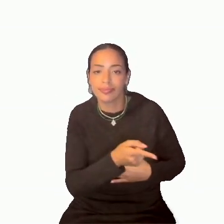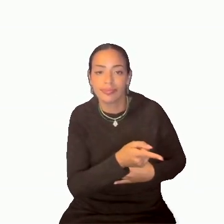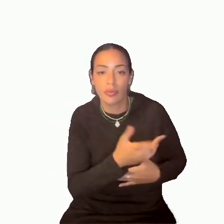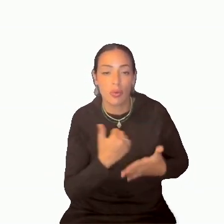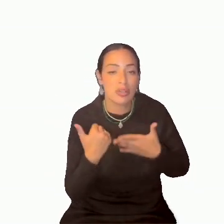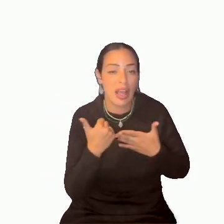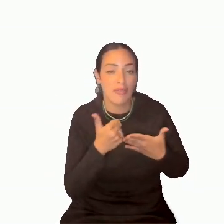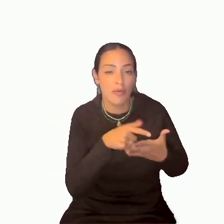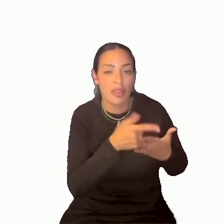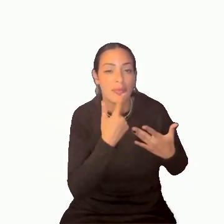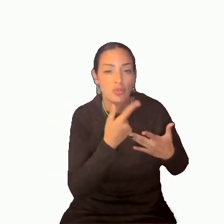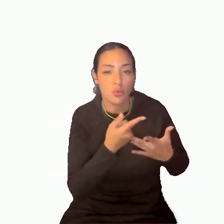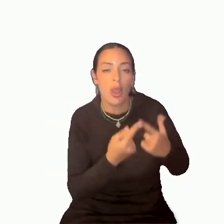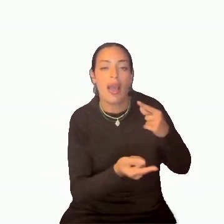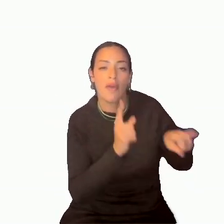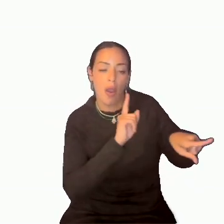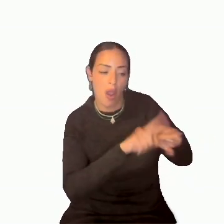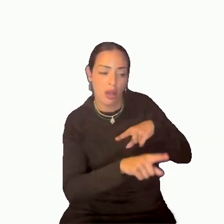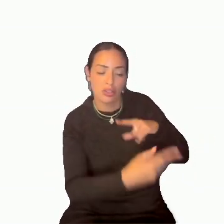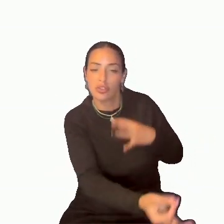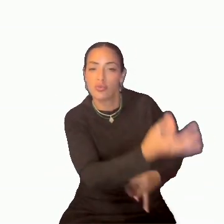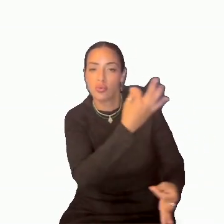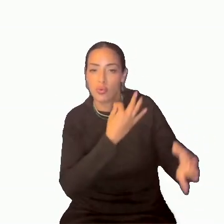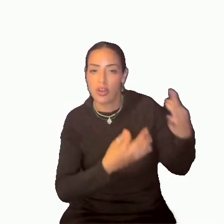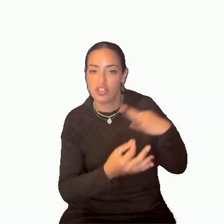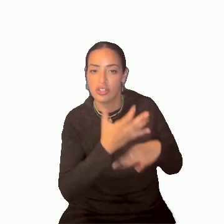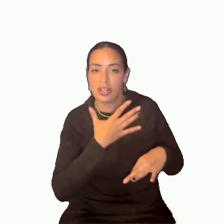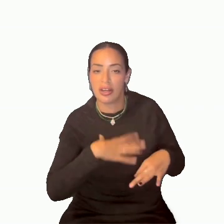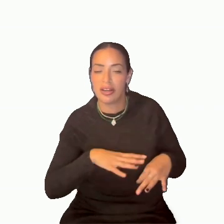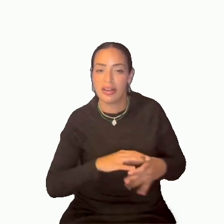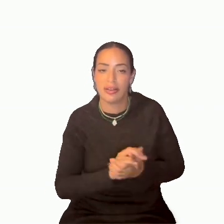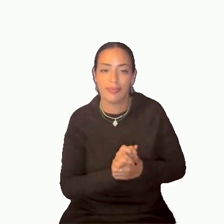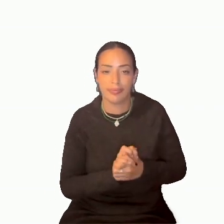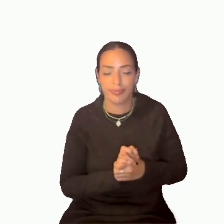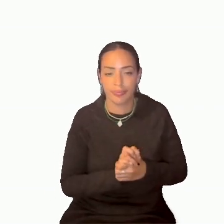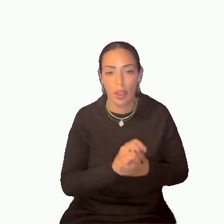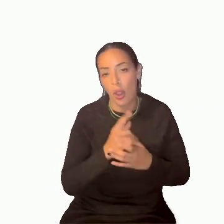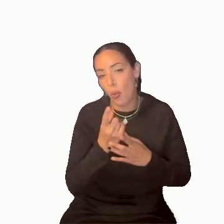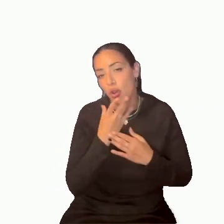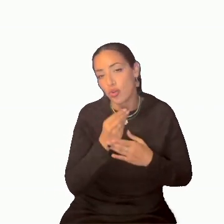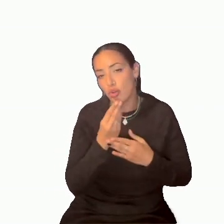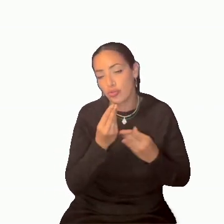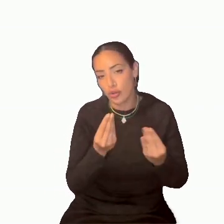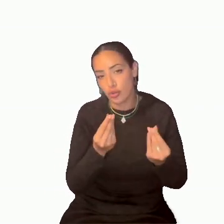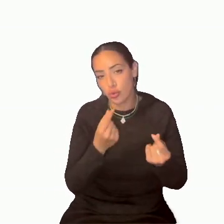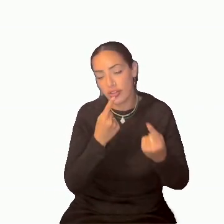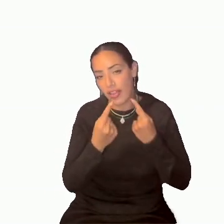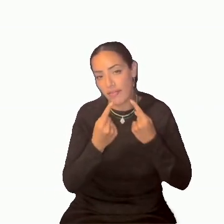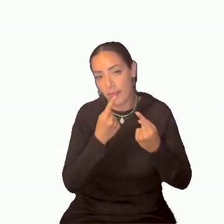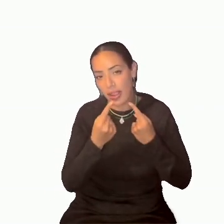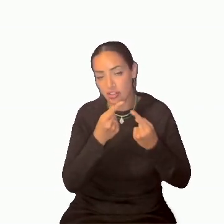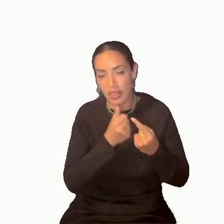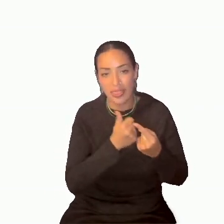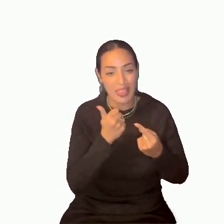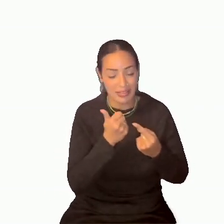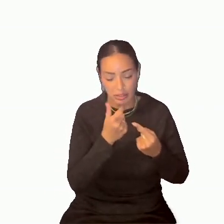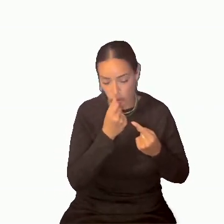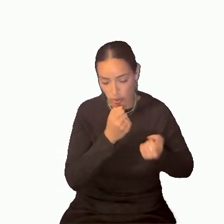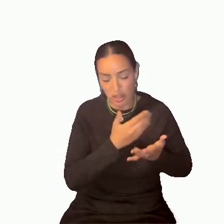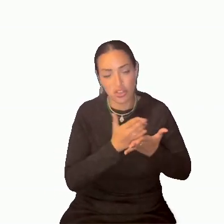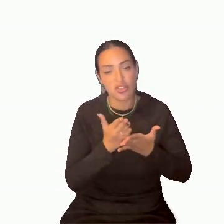questions that they most needed answers to. The Voicing Loss project is a really useful source of information to share with bereaved